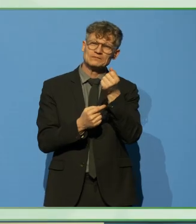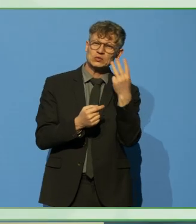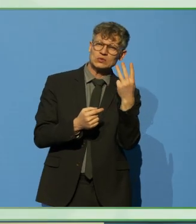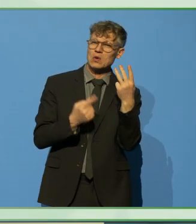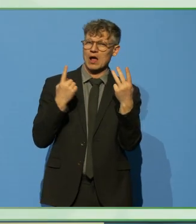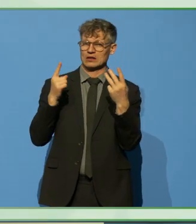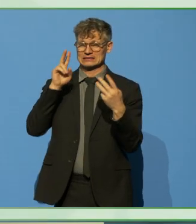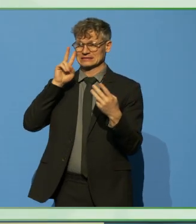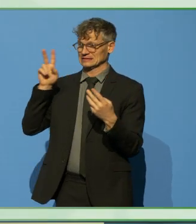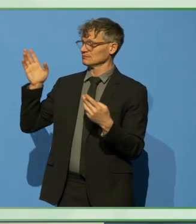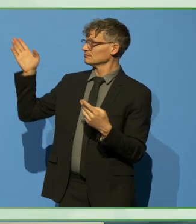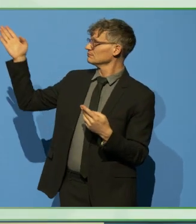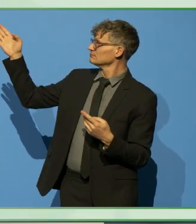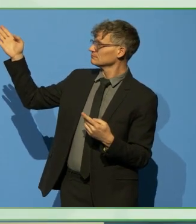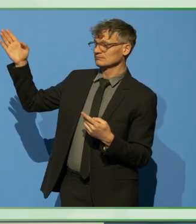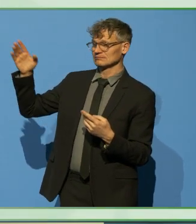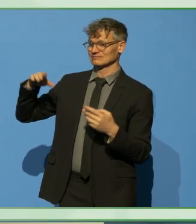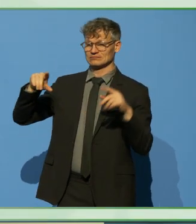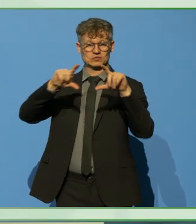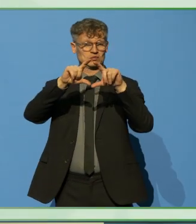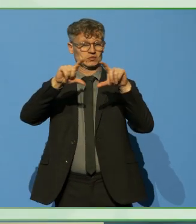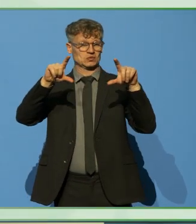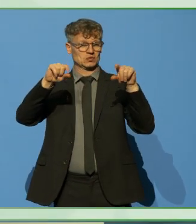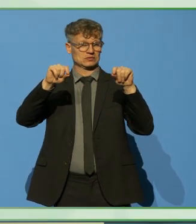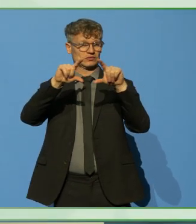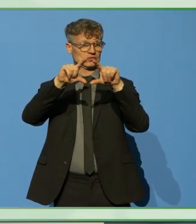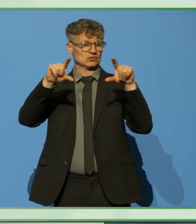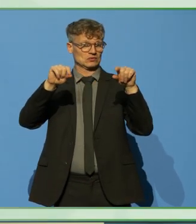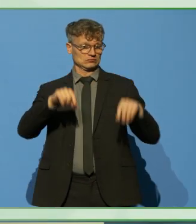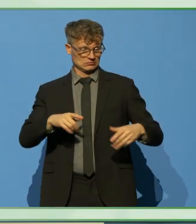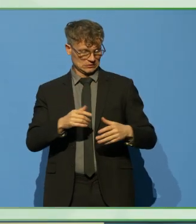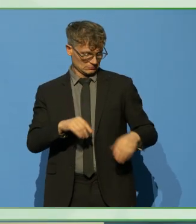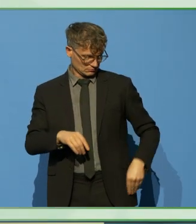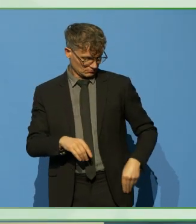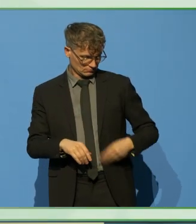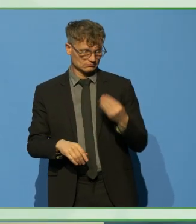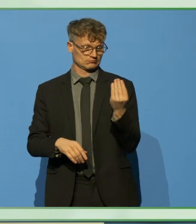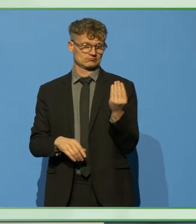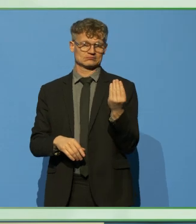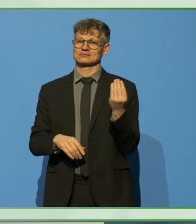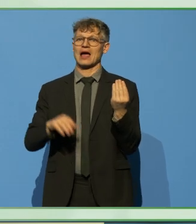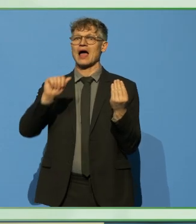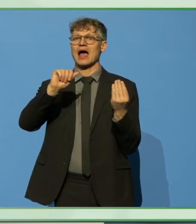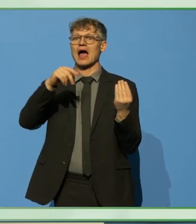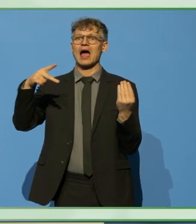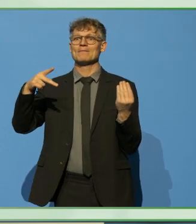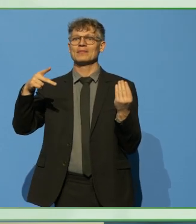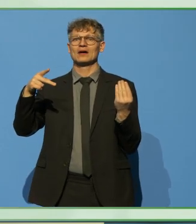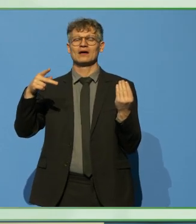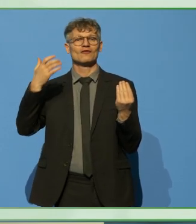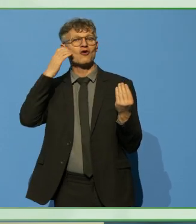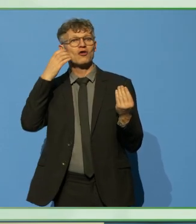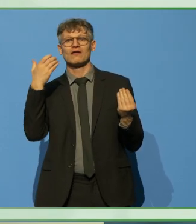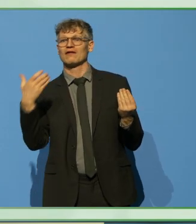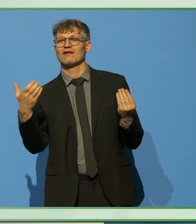left, physical card. It shouldn't just only come as an app, because some people may not have the means to use an